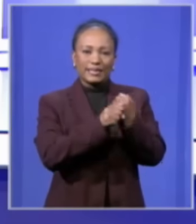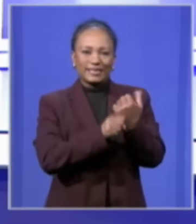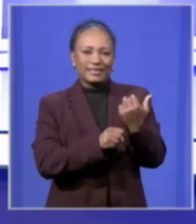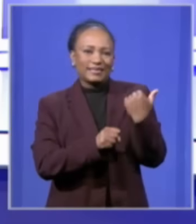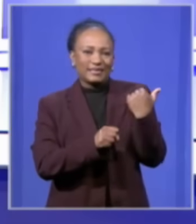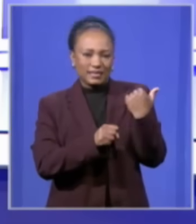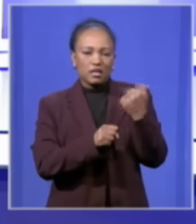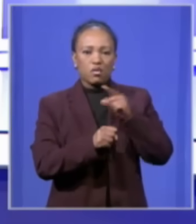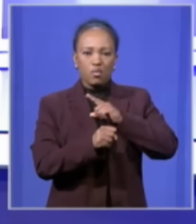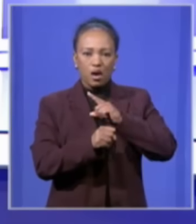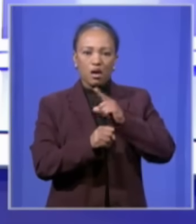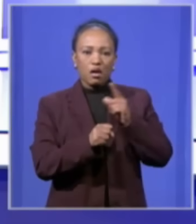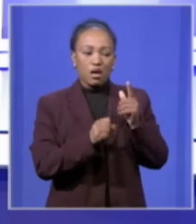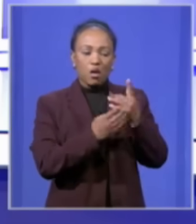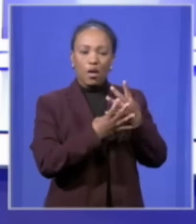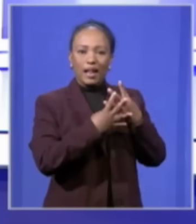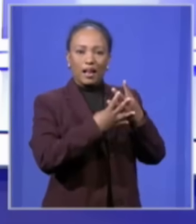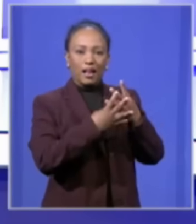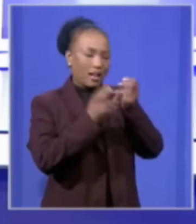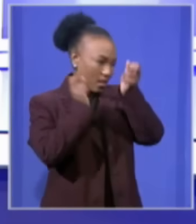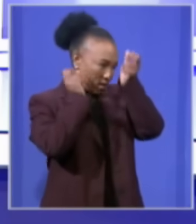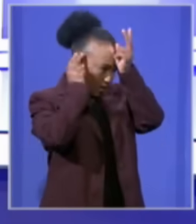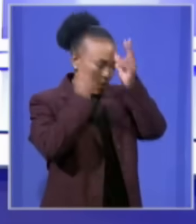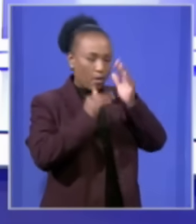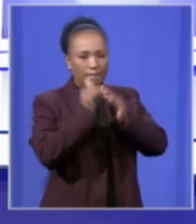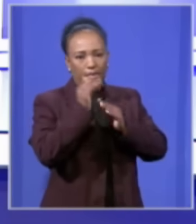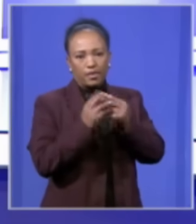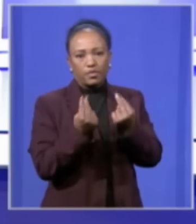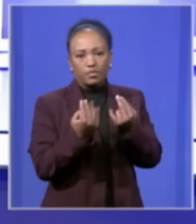ge kgolego ya mo Kgopong e agwaleswa